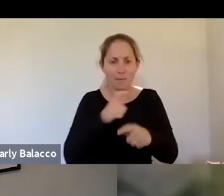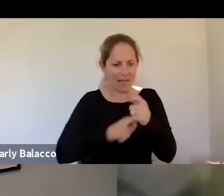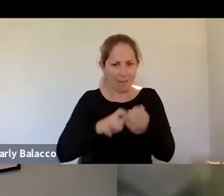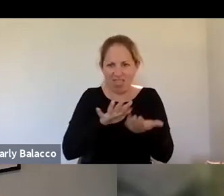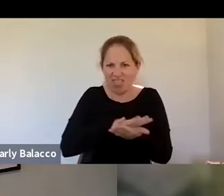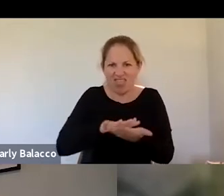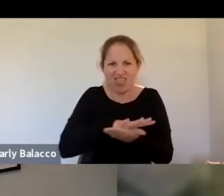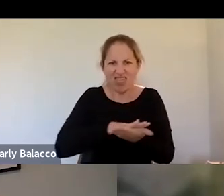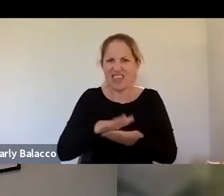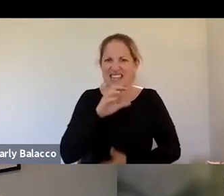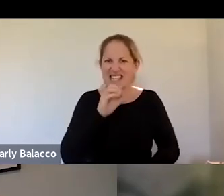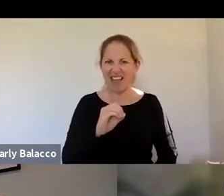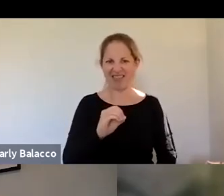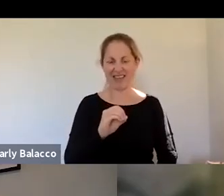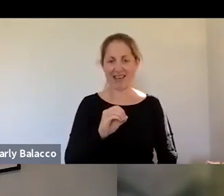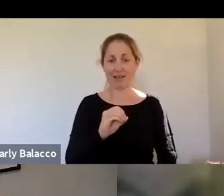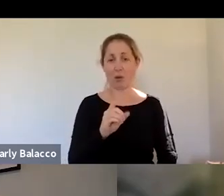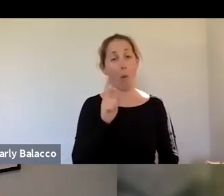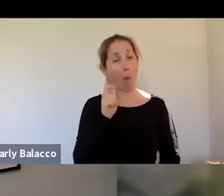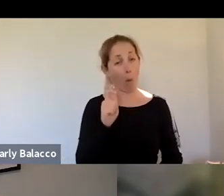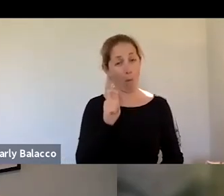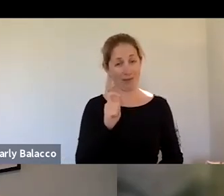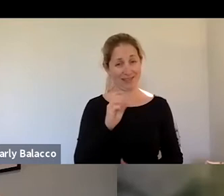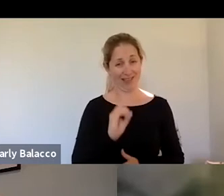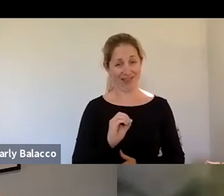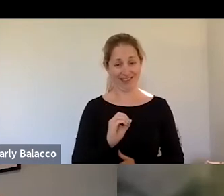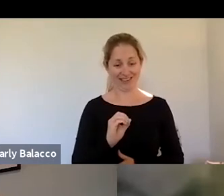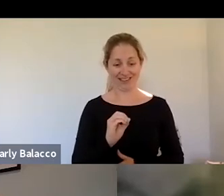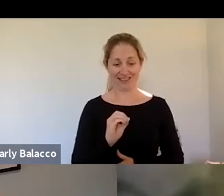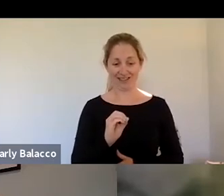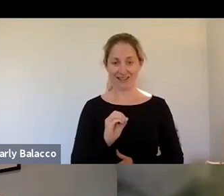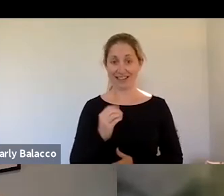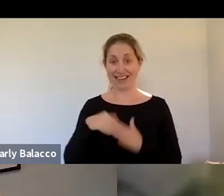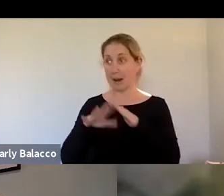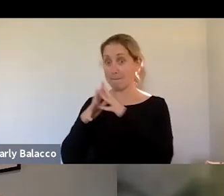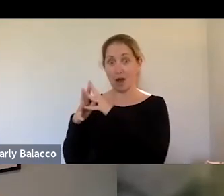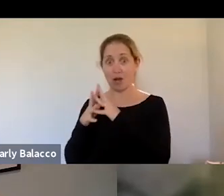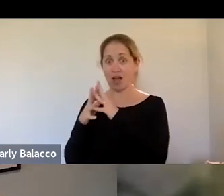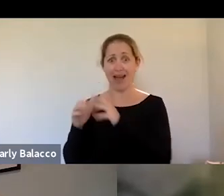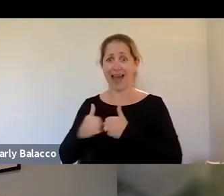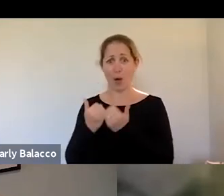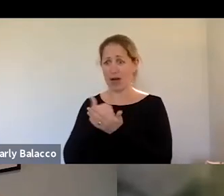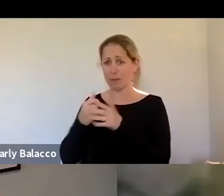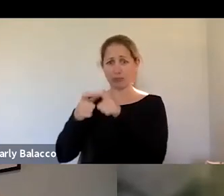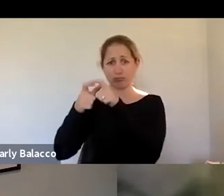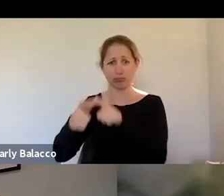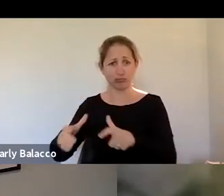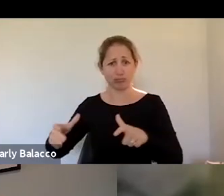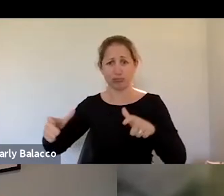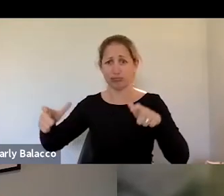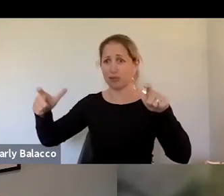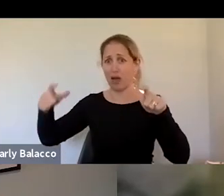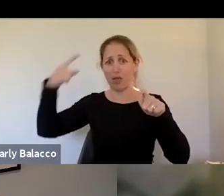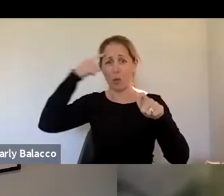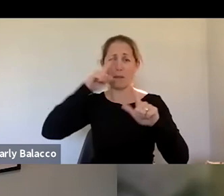or almost nothing. And that became a pipe dream for us in the United States. That was never going to